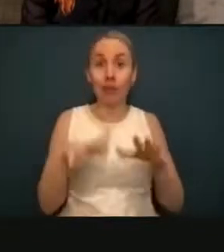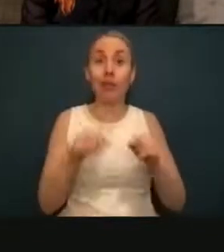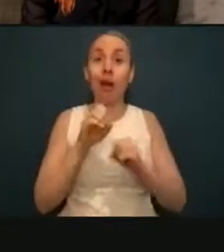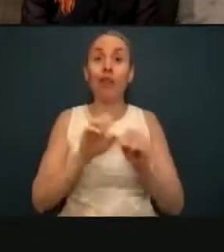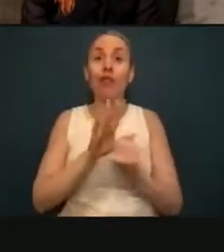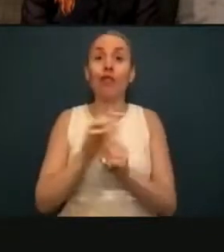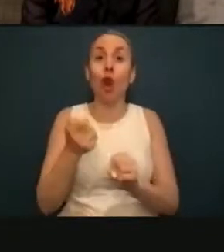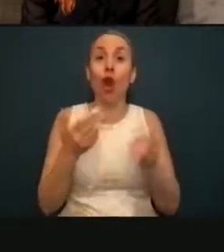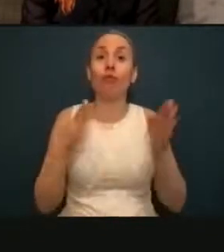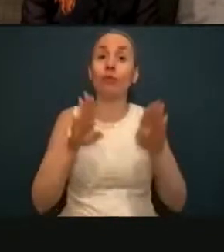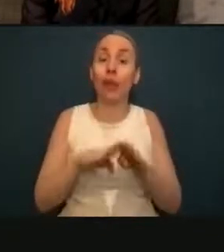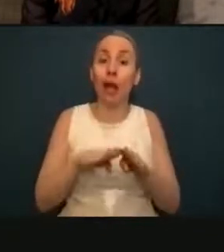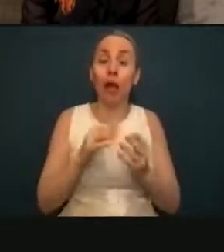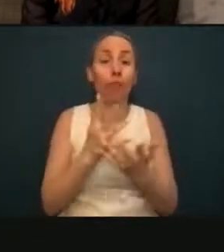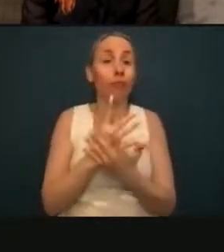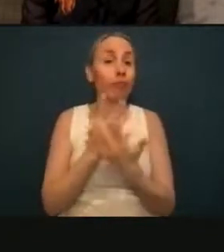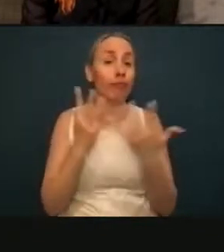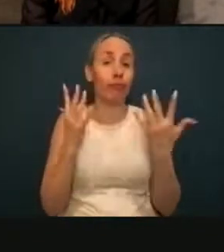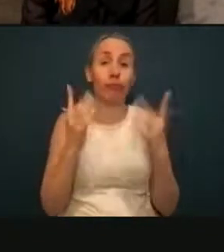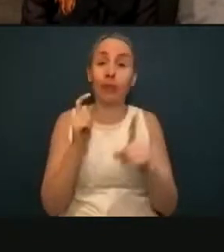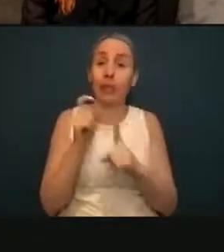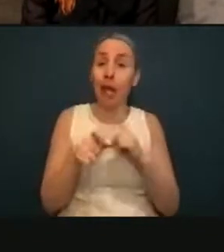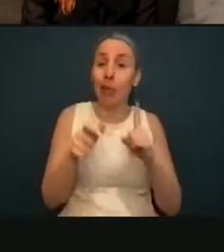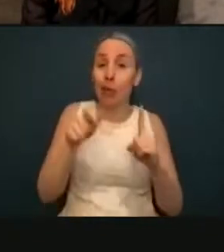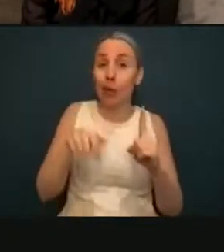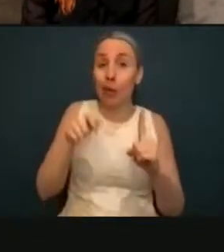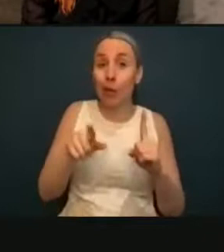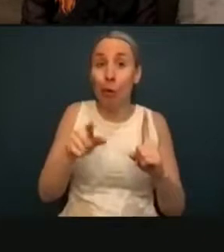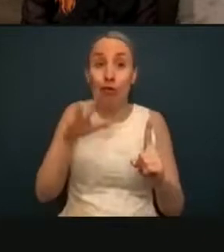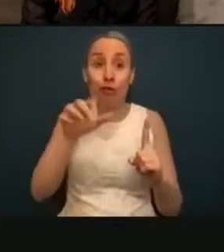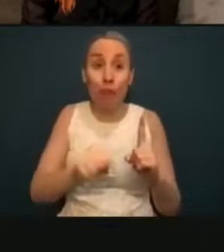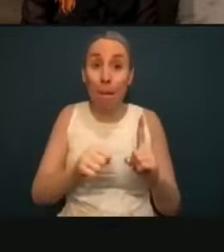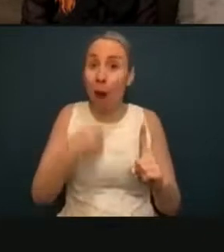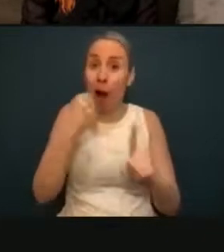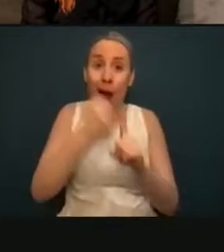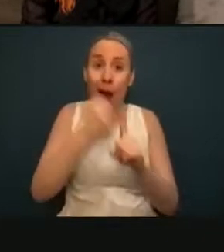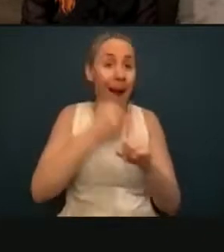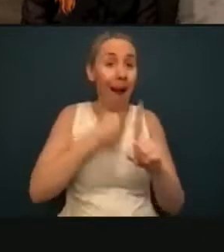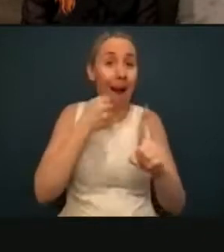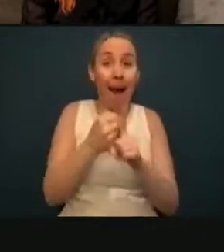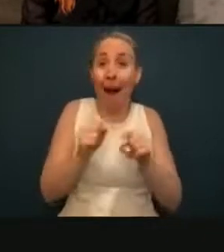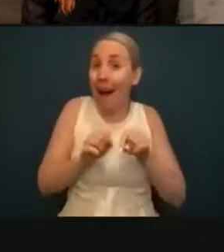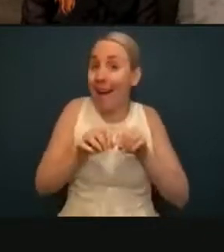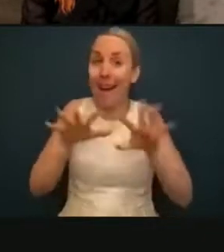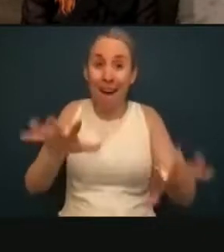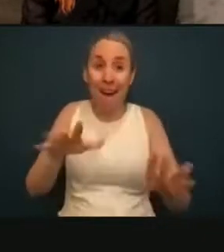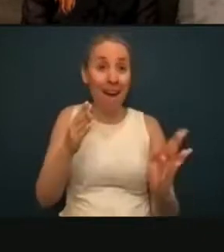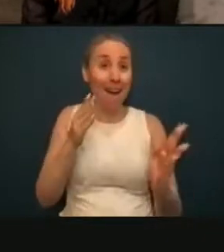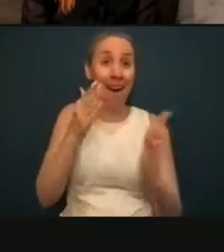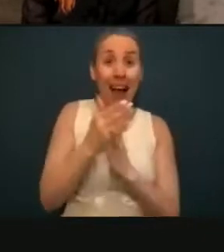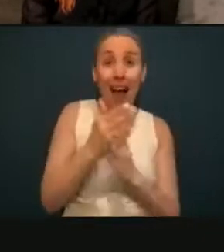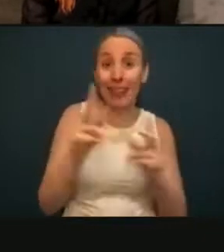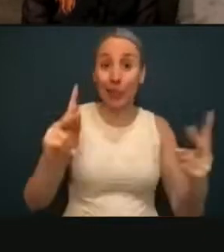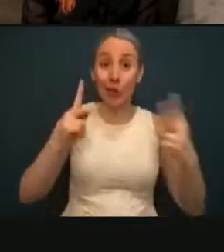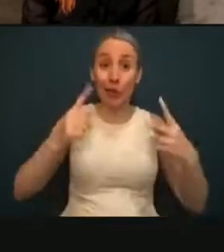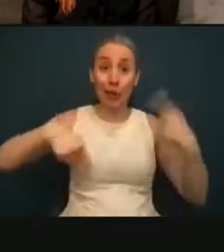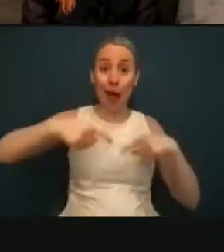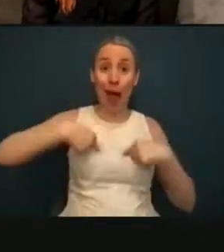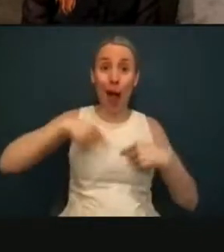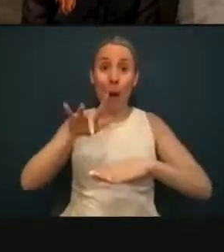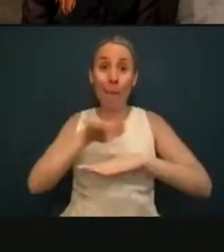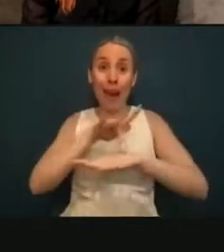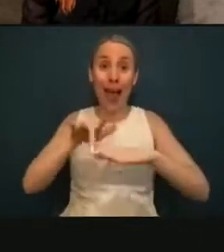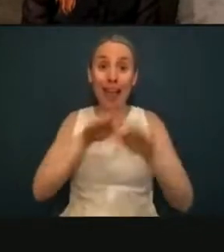disabled people were on the cusp of a real breakthrough. Our plays were on at the National Theatre. We